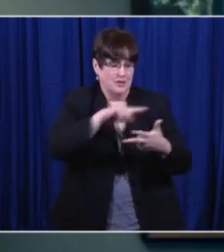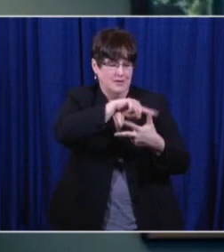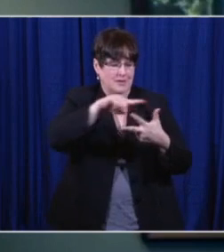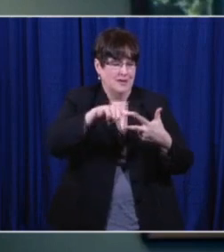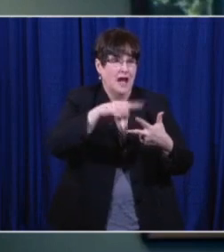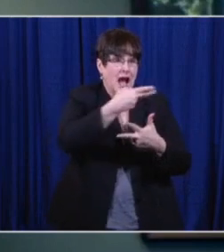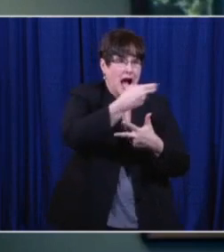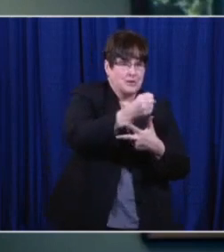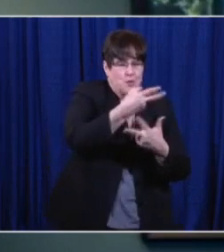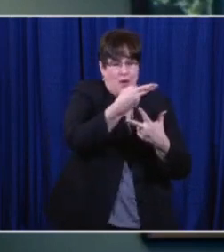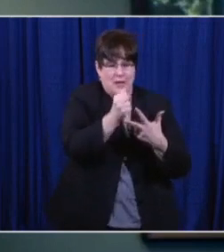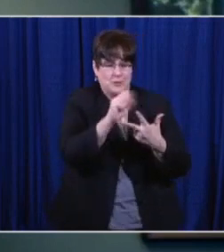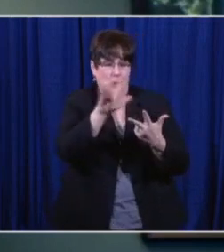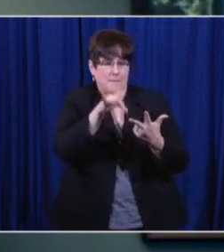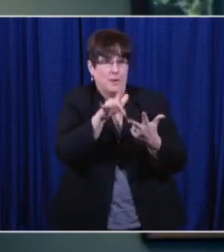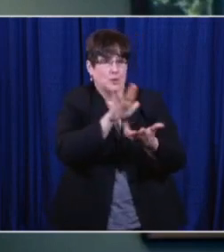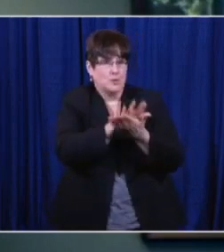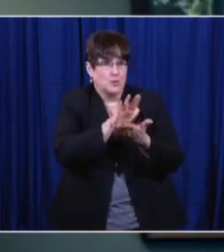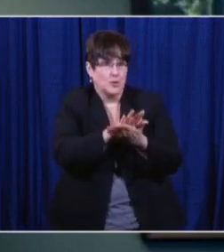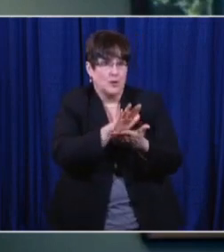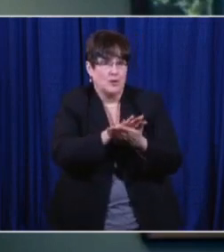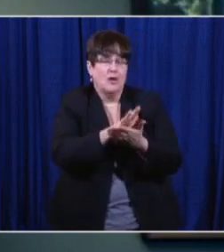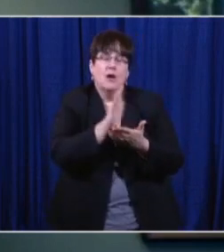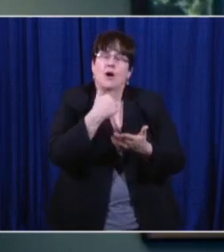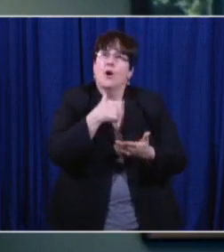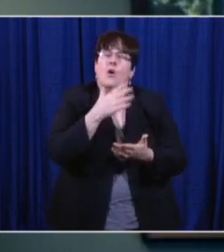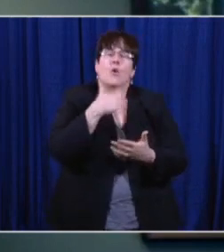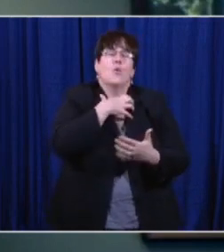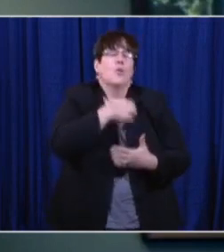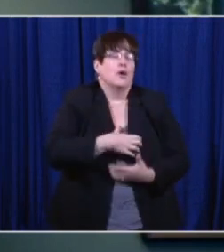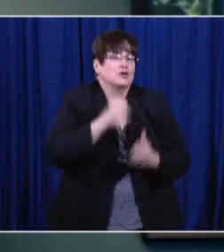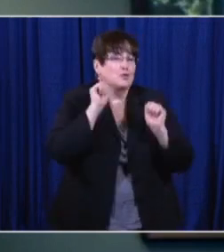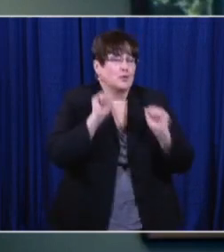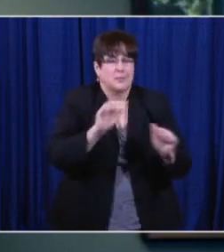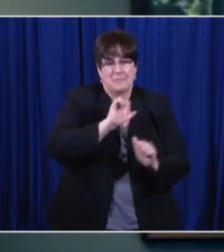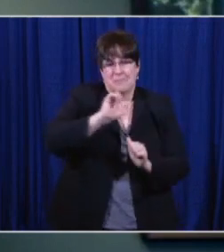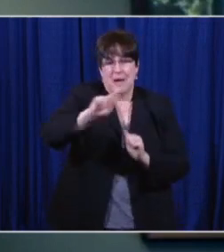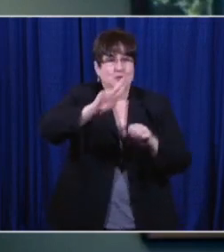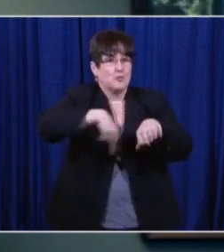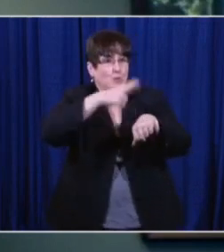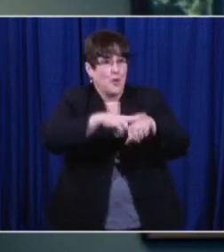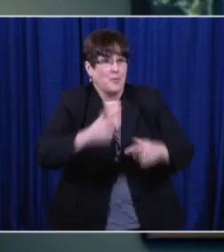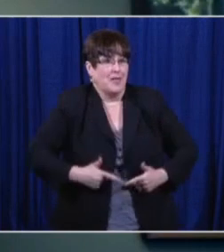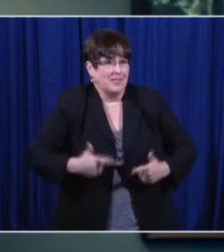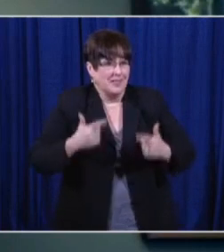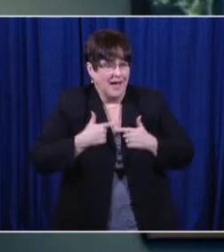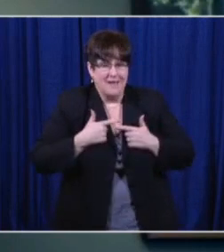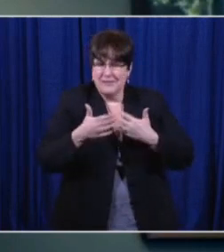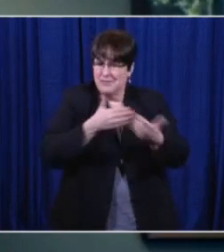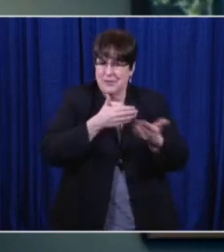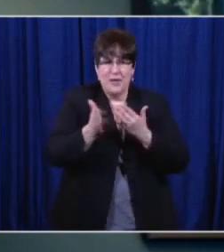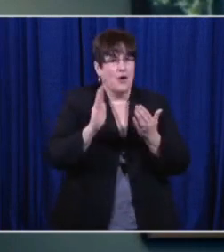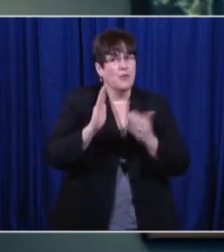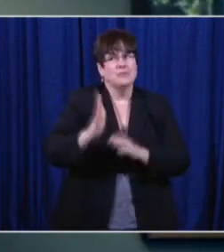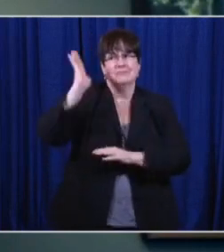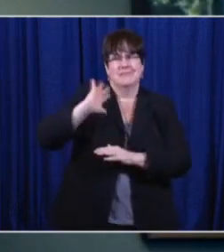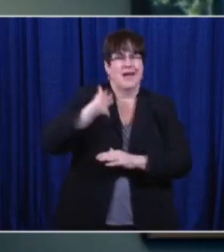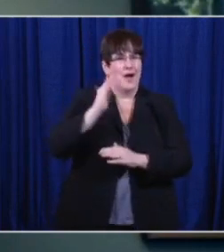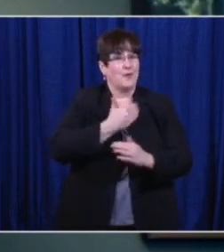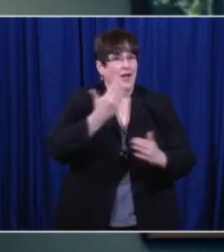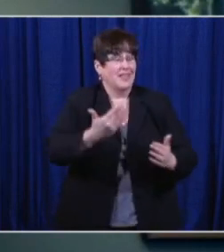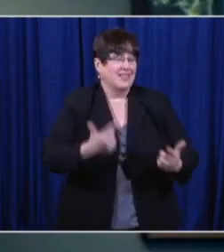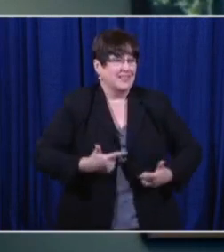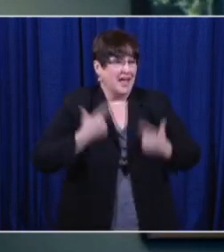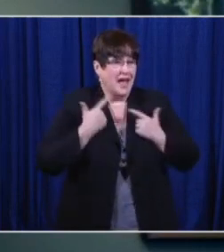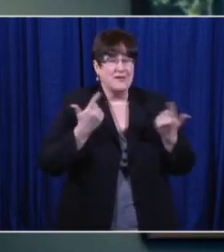can't imagine how much we would love to get back to life as normal, even the hectic, crazy normal that we had.